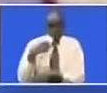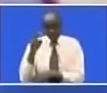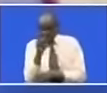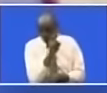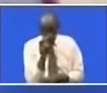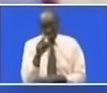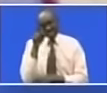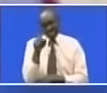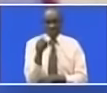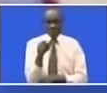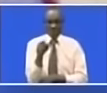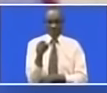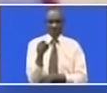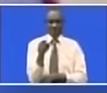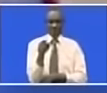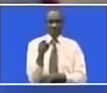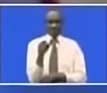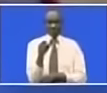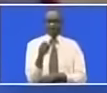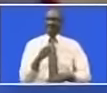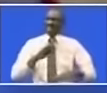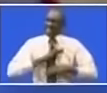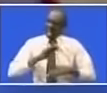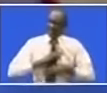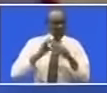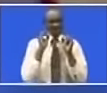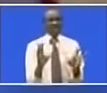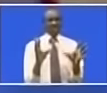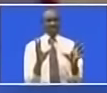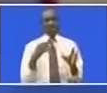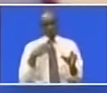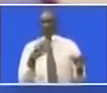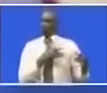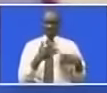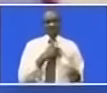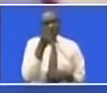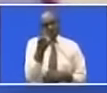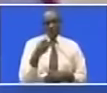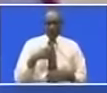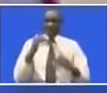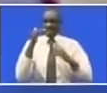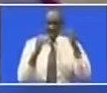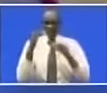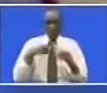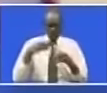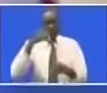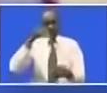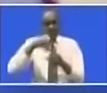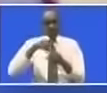think they were not adequate enough. So we are concerned about the level of